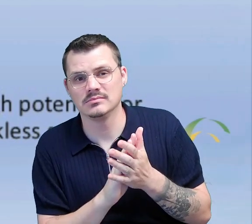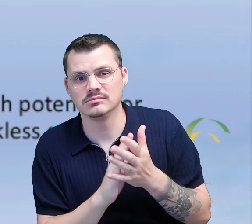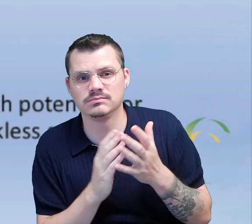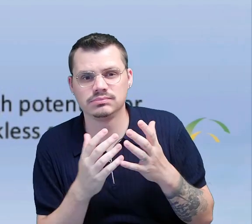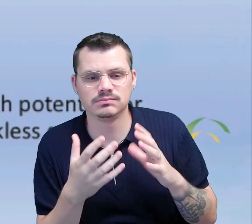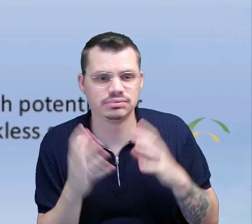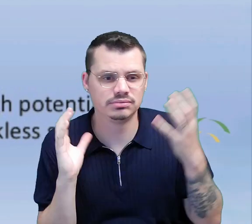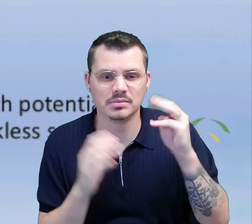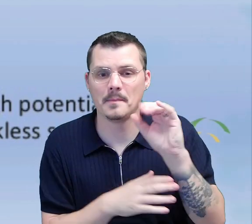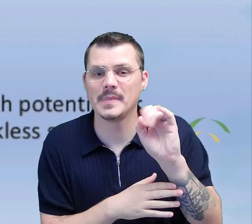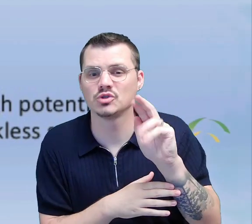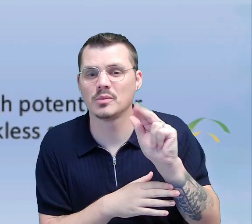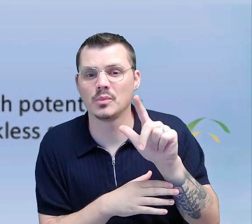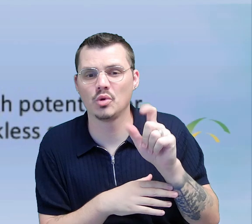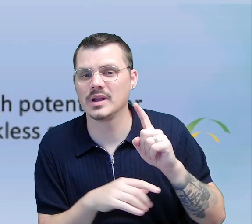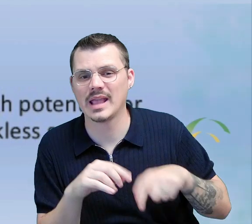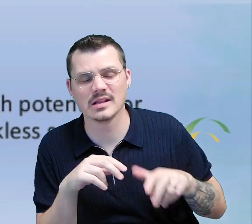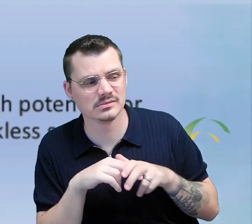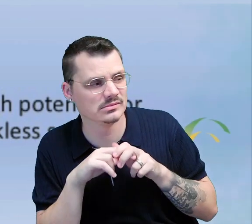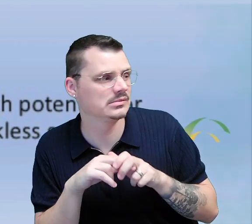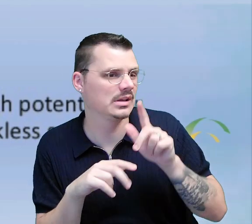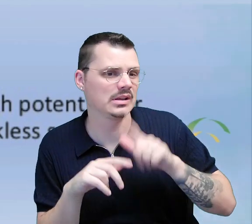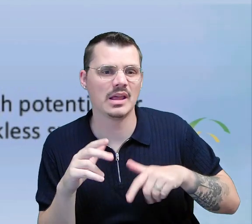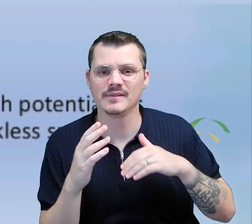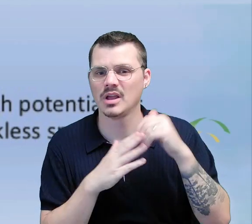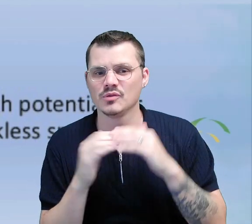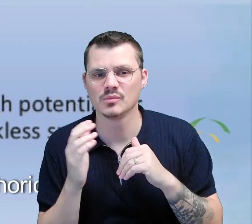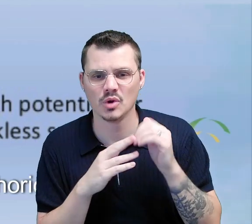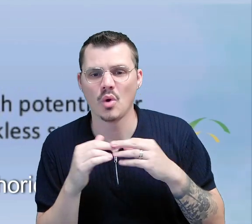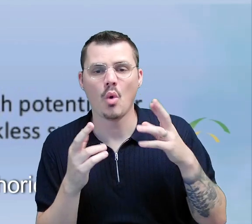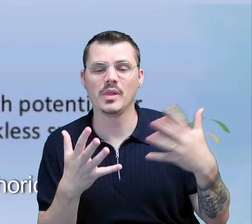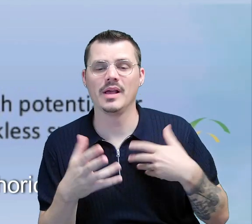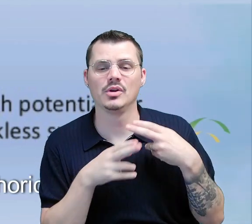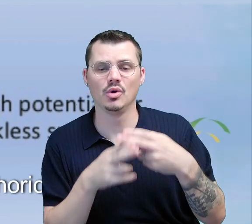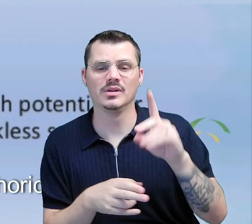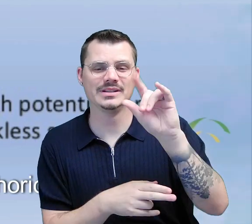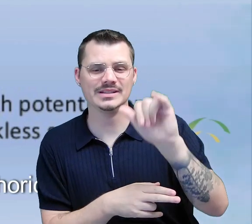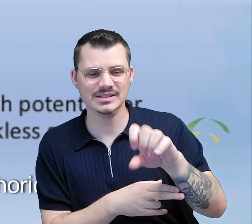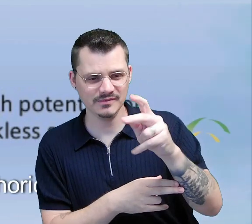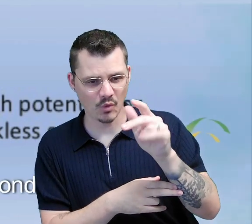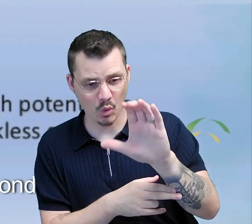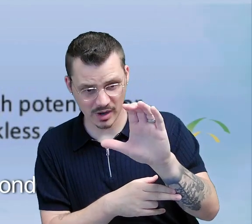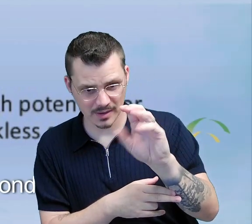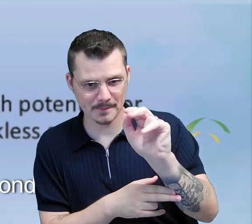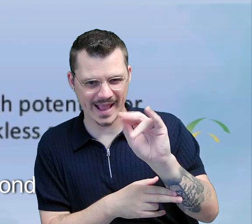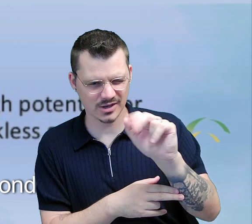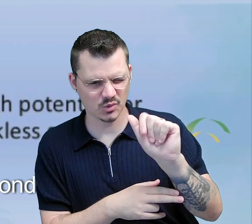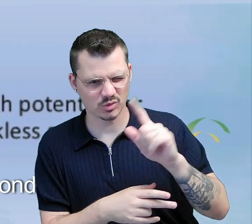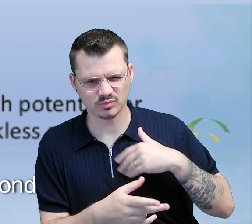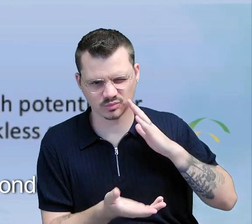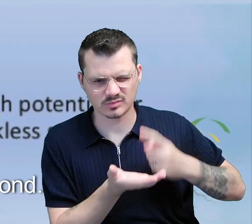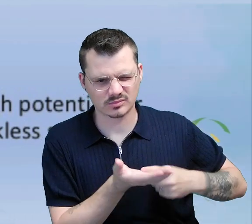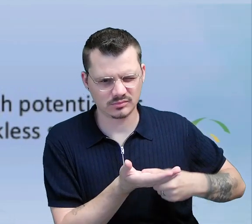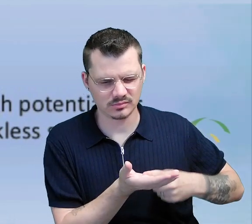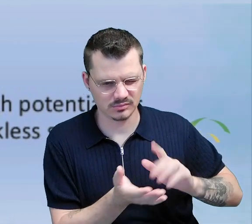extremely miserable. They can't stay still, they can't get comfortable, or they may have what's called dysphoric mania, which we'll talk about